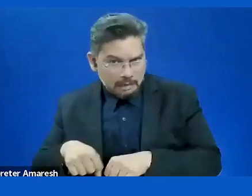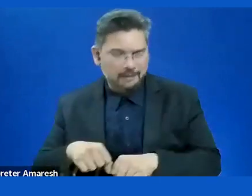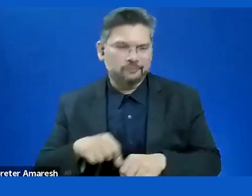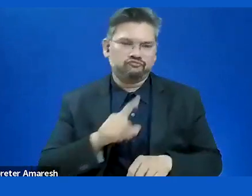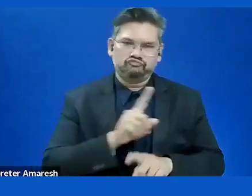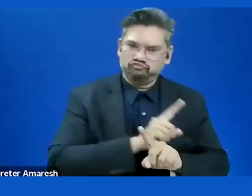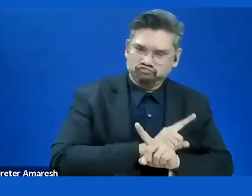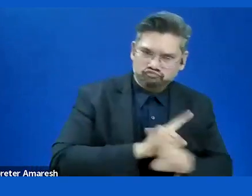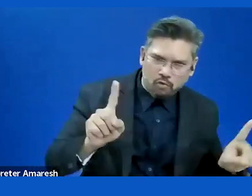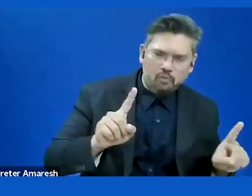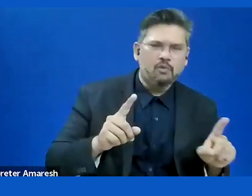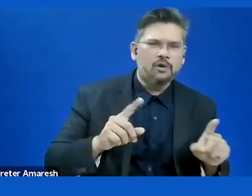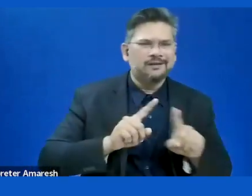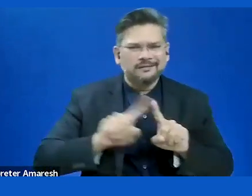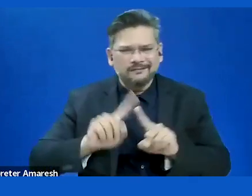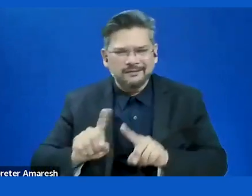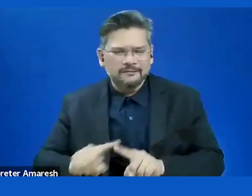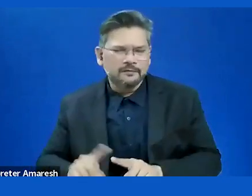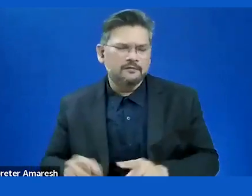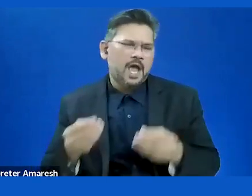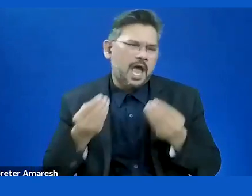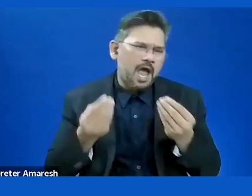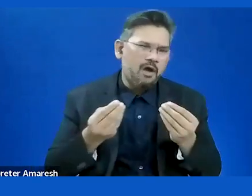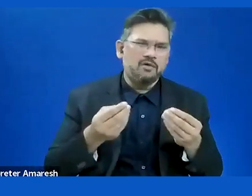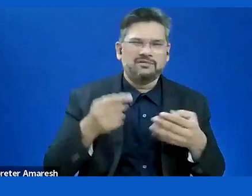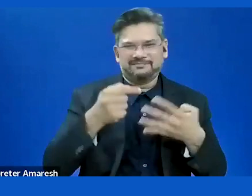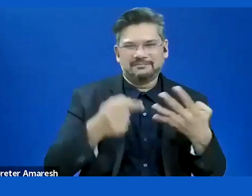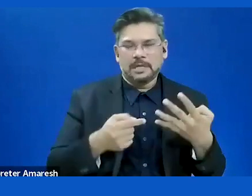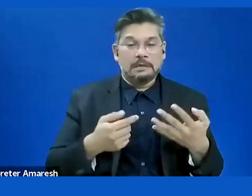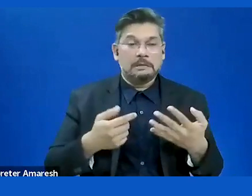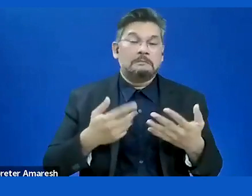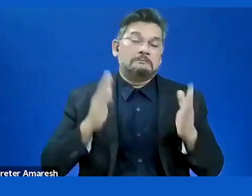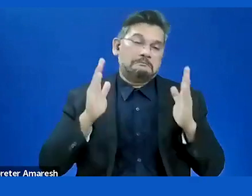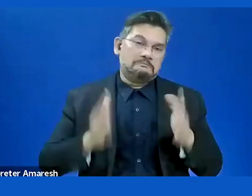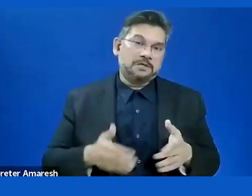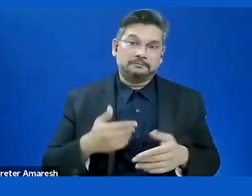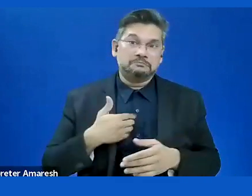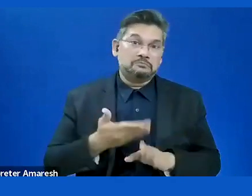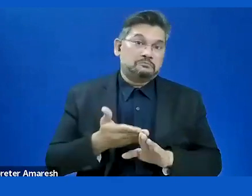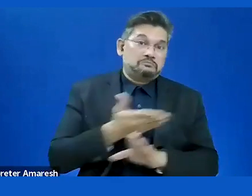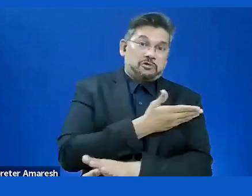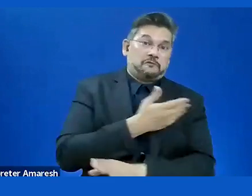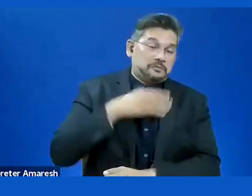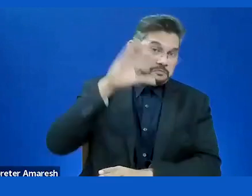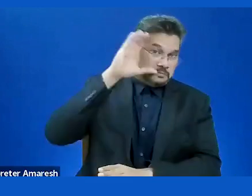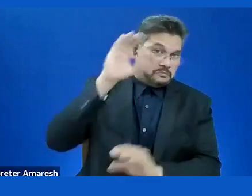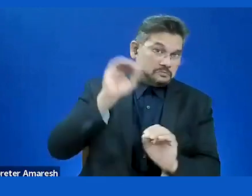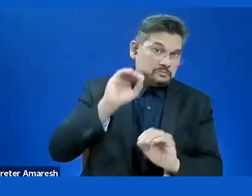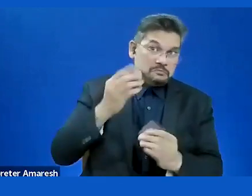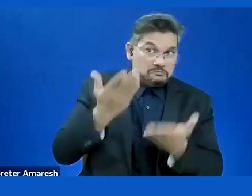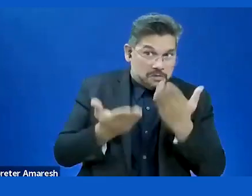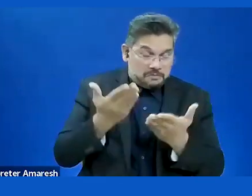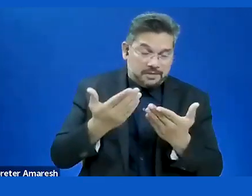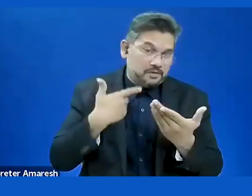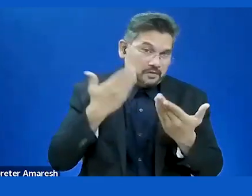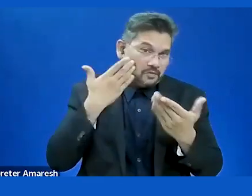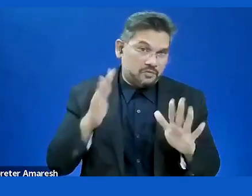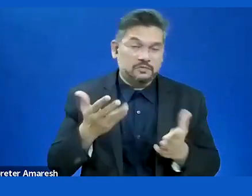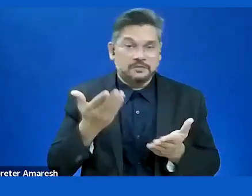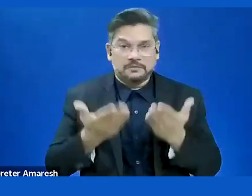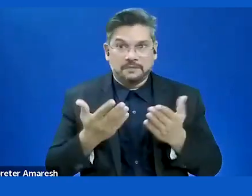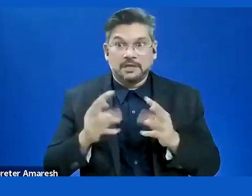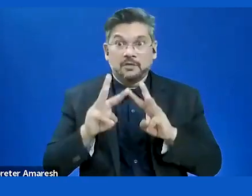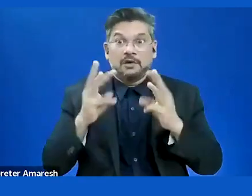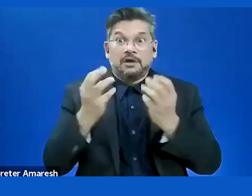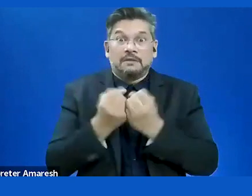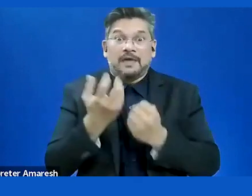has started yet. But I'd love to know more if anybody does know of any. So a new workshop planned already. There you go.